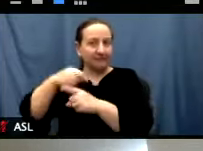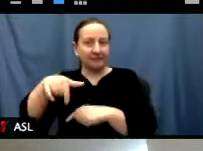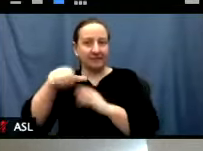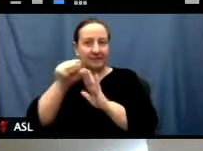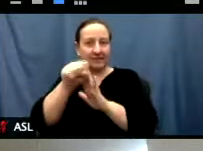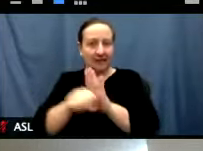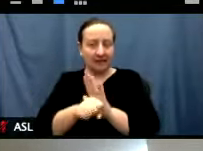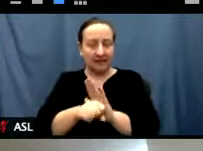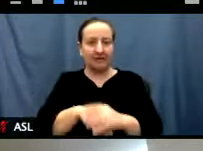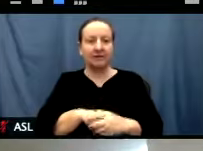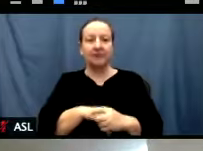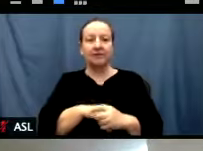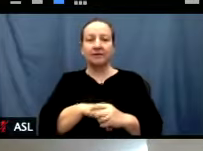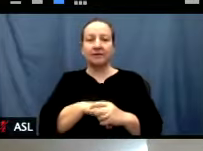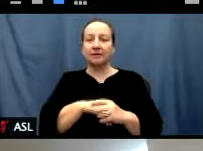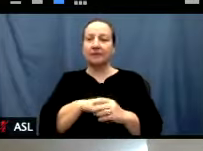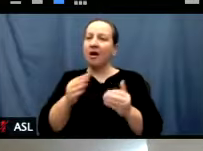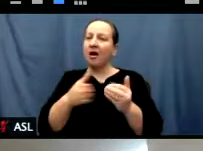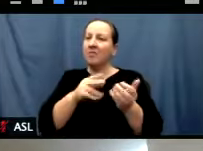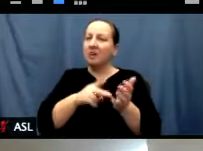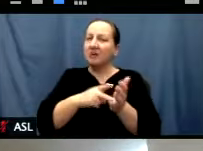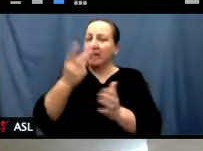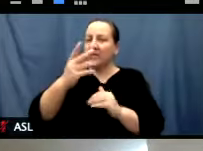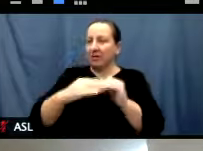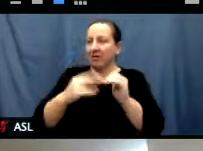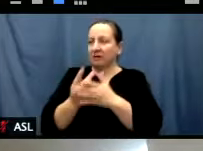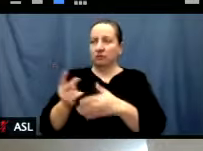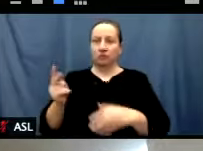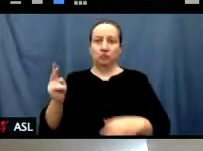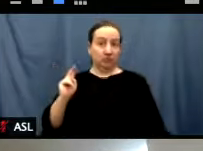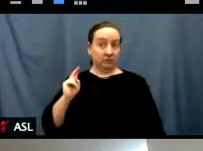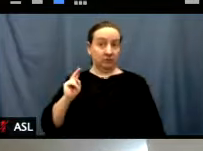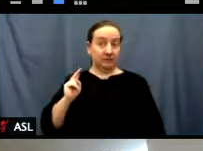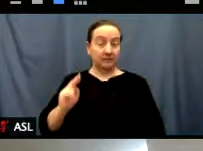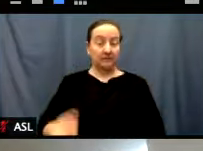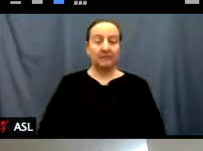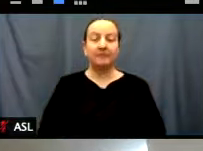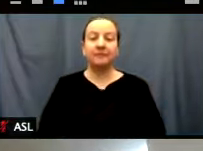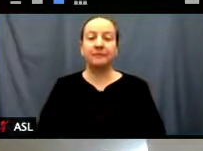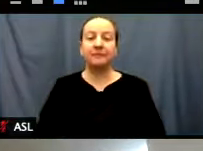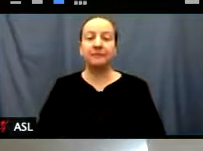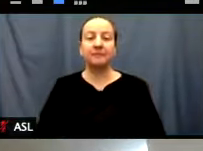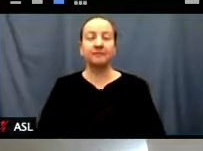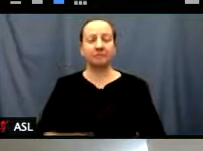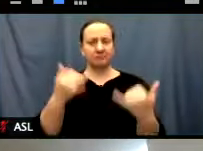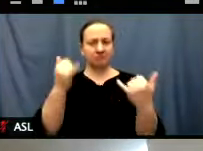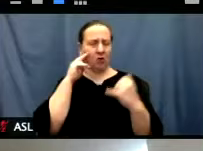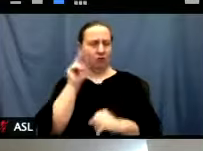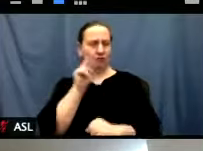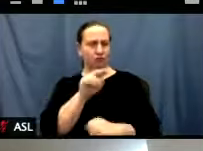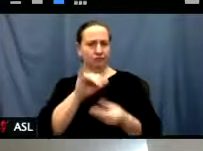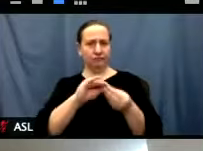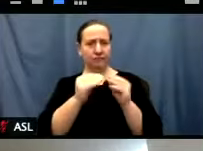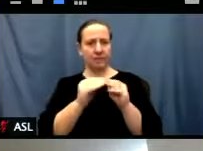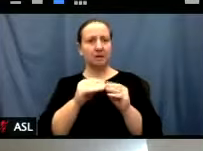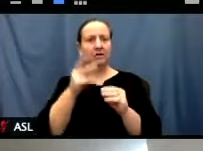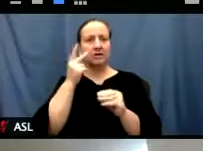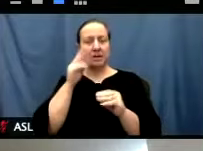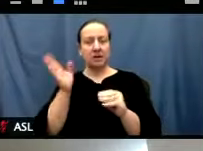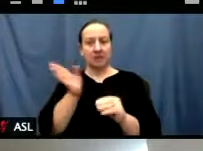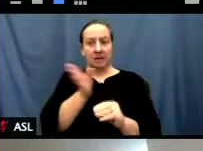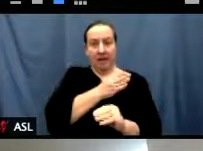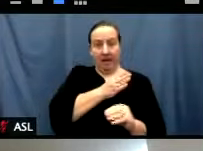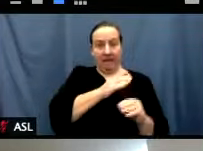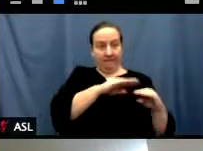And that's really about double what we were seeing about 2 weeks ago. Looking at this figure, if you look back to the left, you'll see that